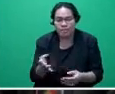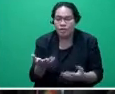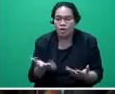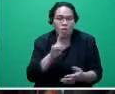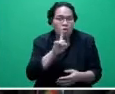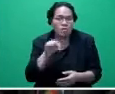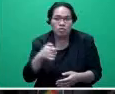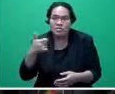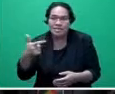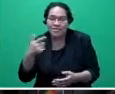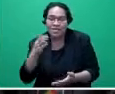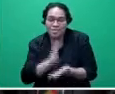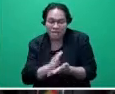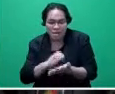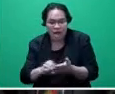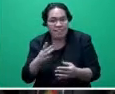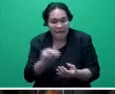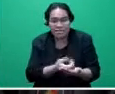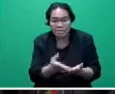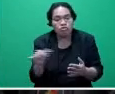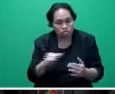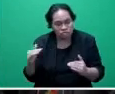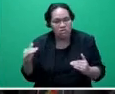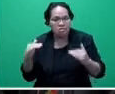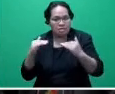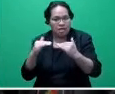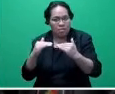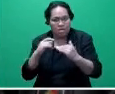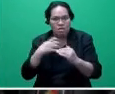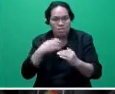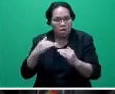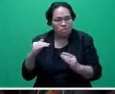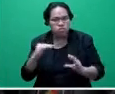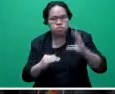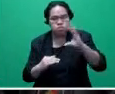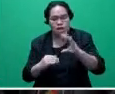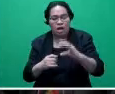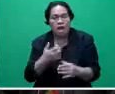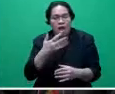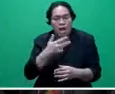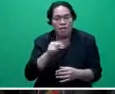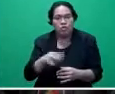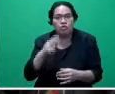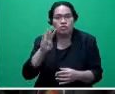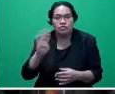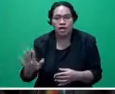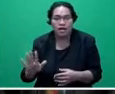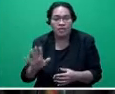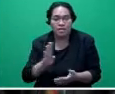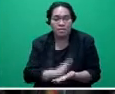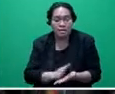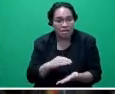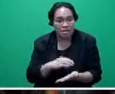expenses should be around the same, unknowingly of an existing debt of $8.25 billion and an unprecedented